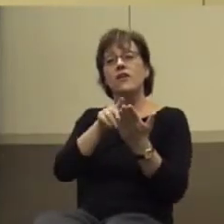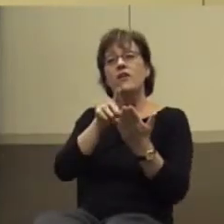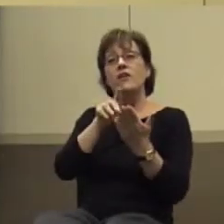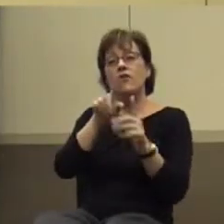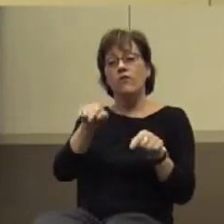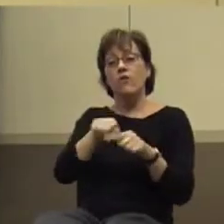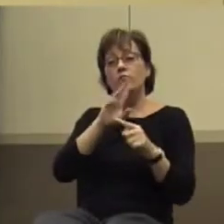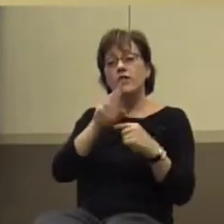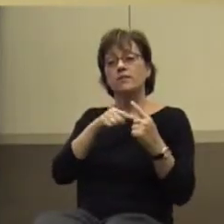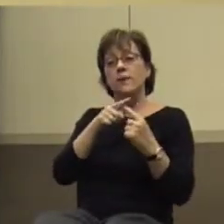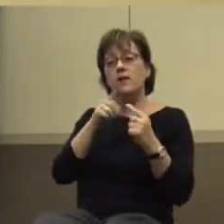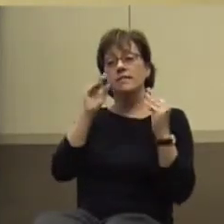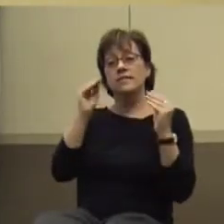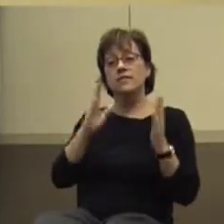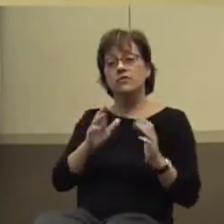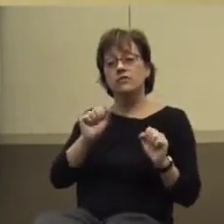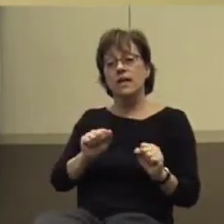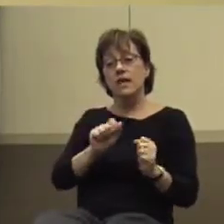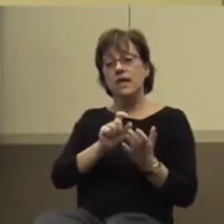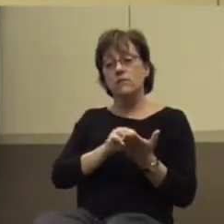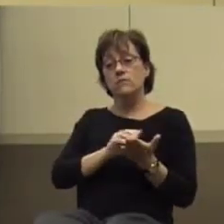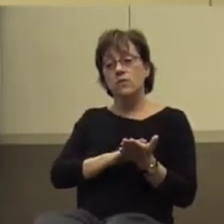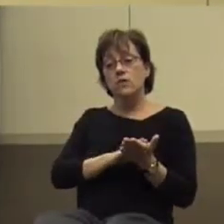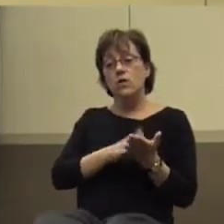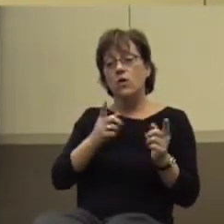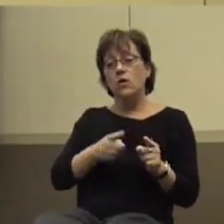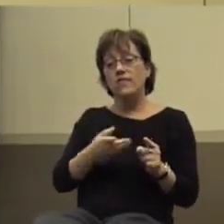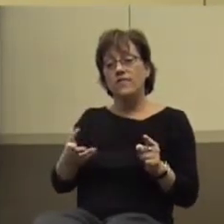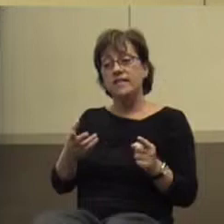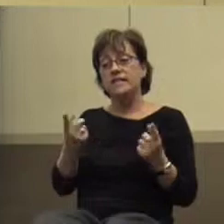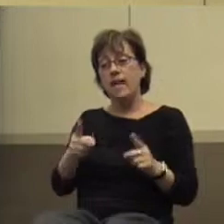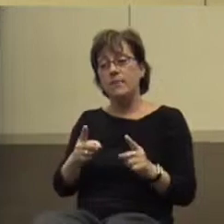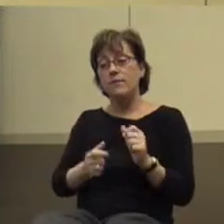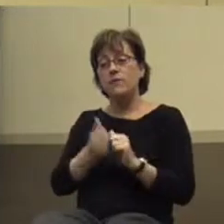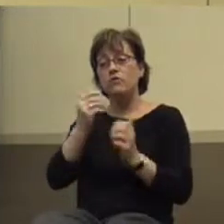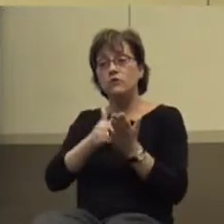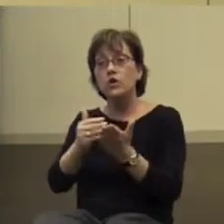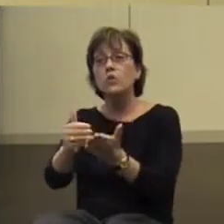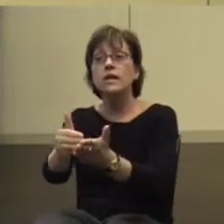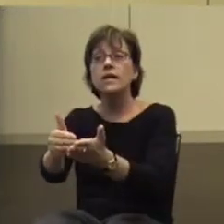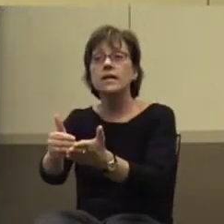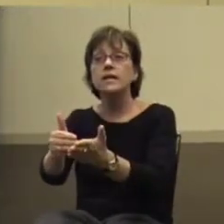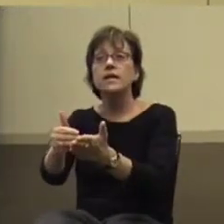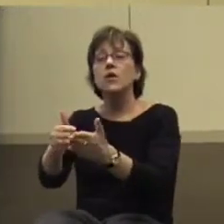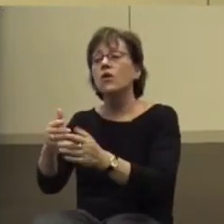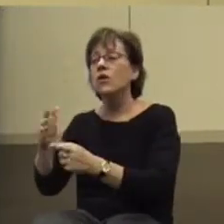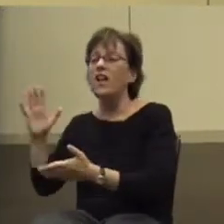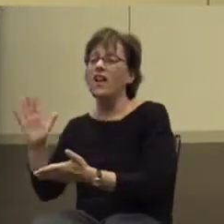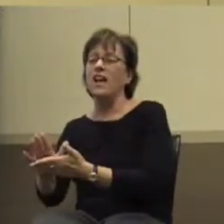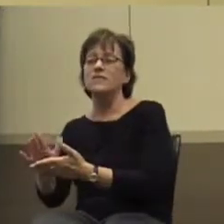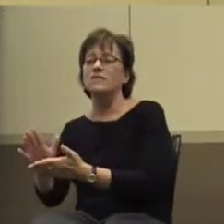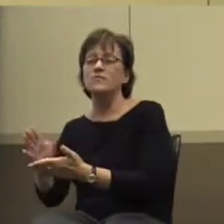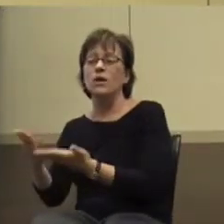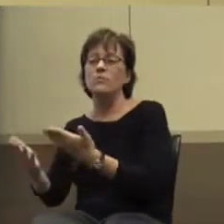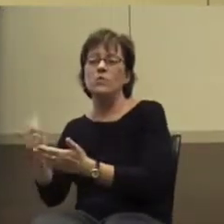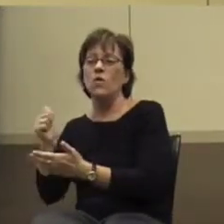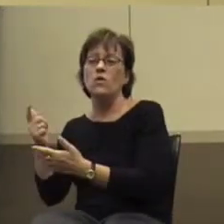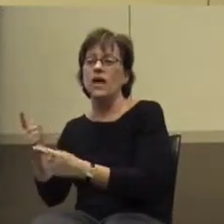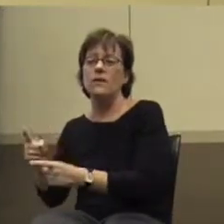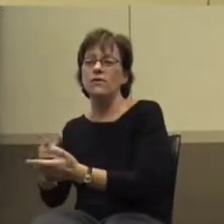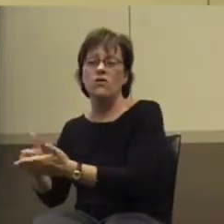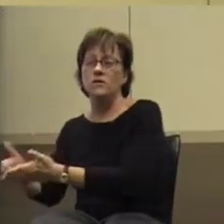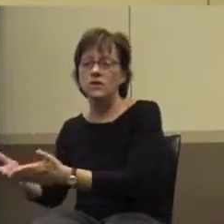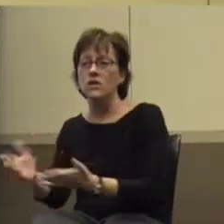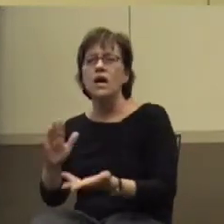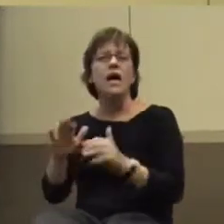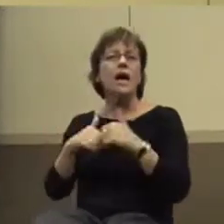when things happen the most frequently, when they're less likely to happen, right? How frequently the behavior problem occurs, getting you to define